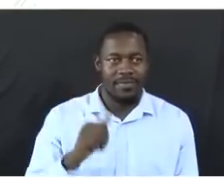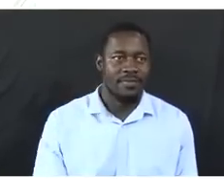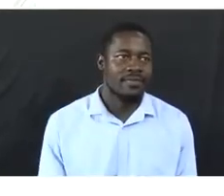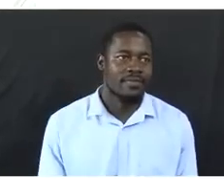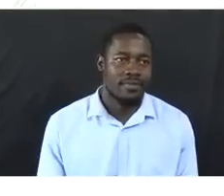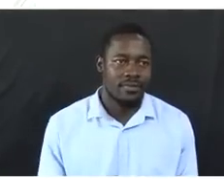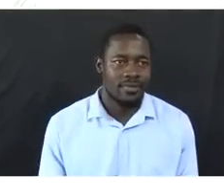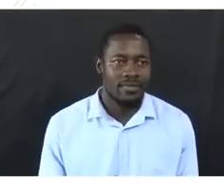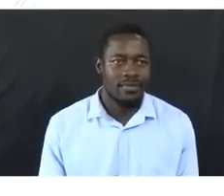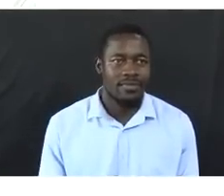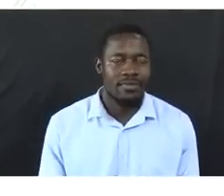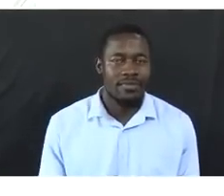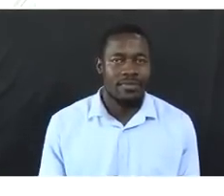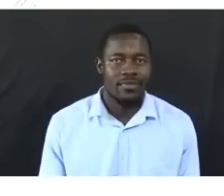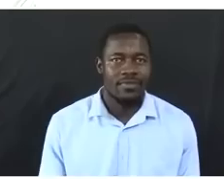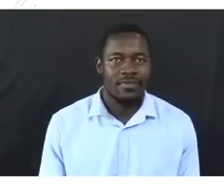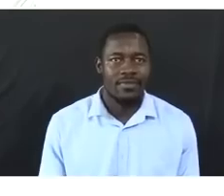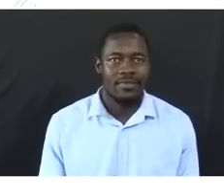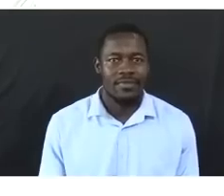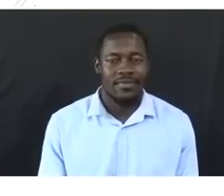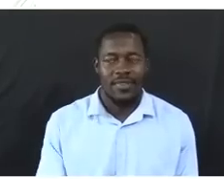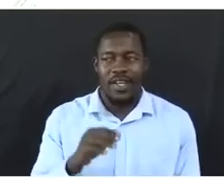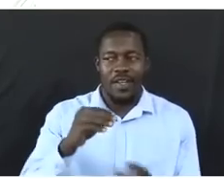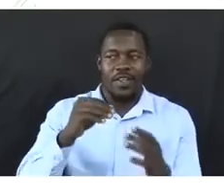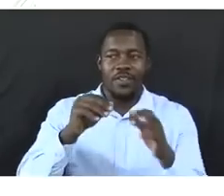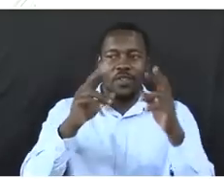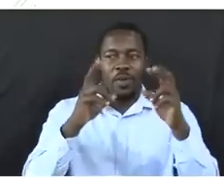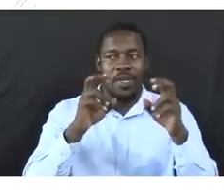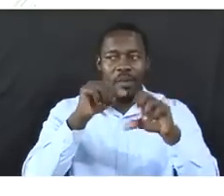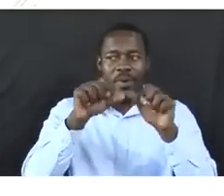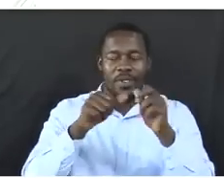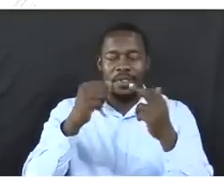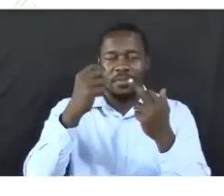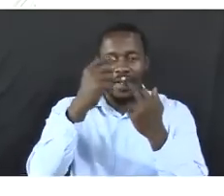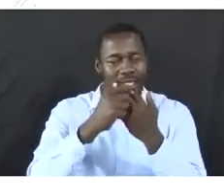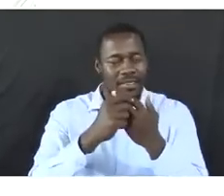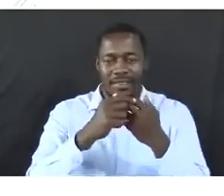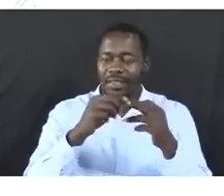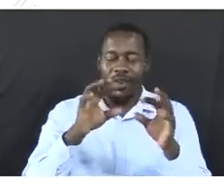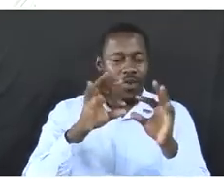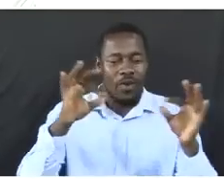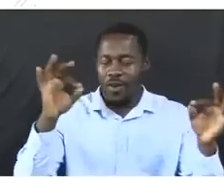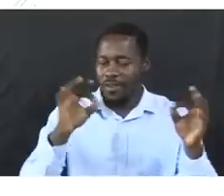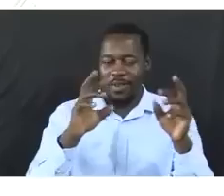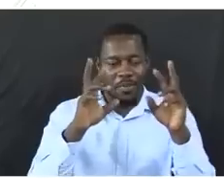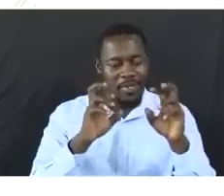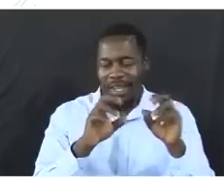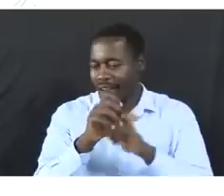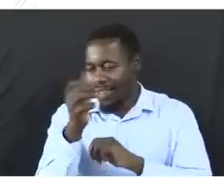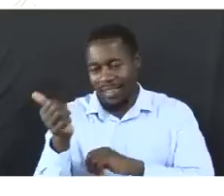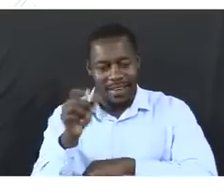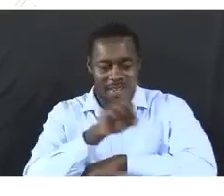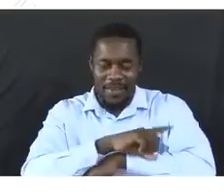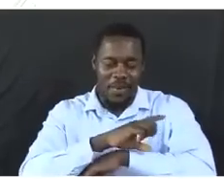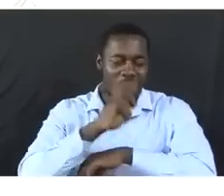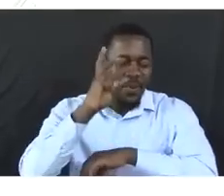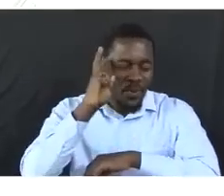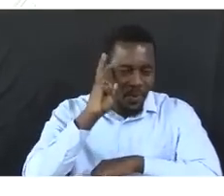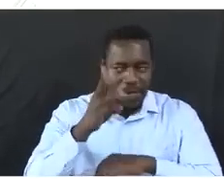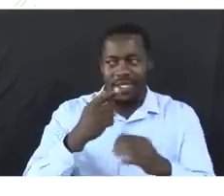day. I'm answering the question of divorce. So we need to know the Lord hates